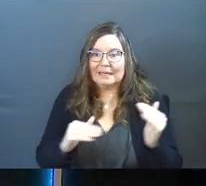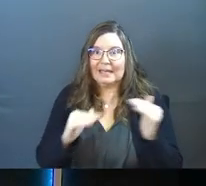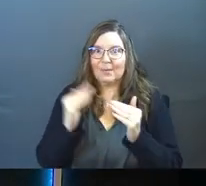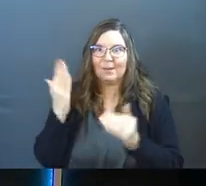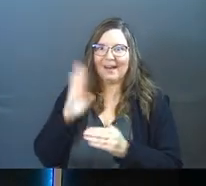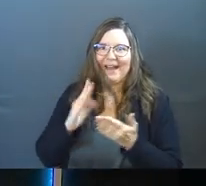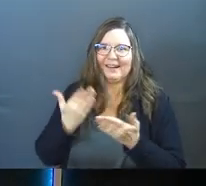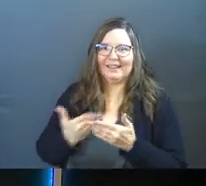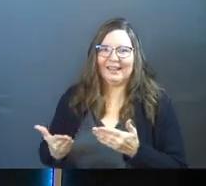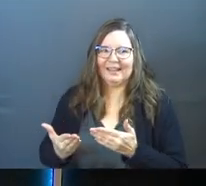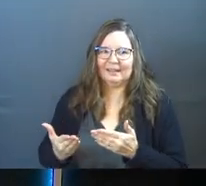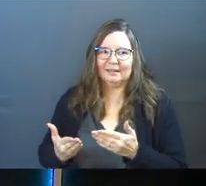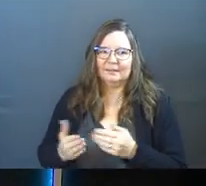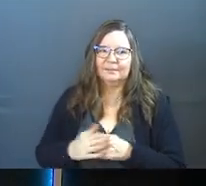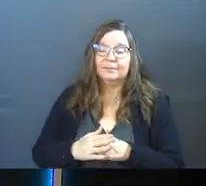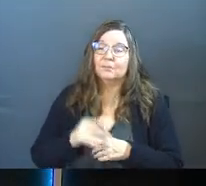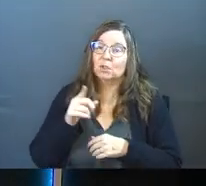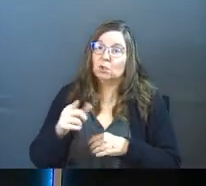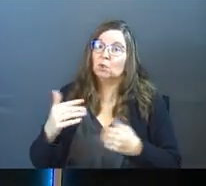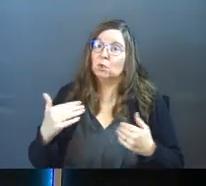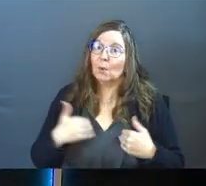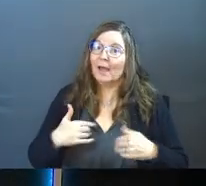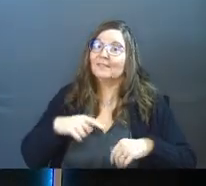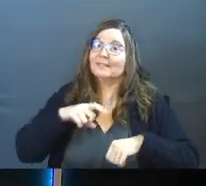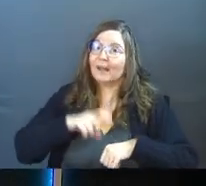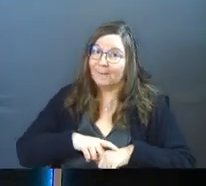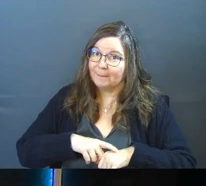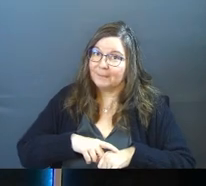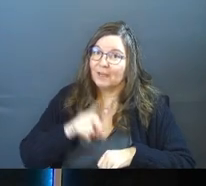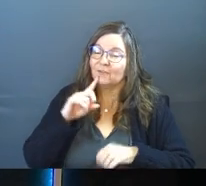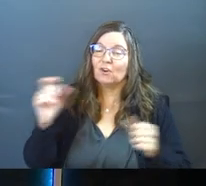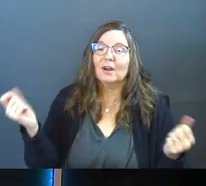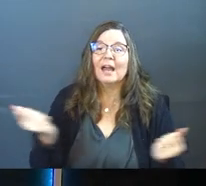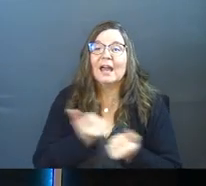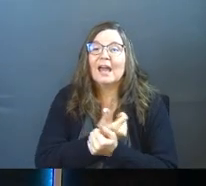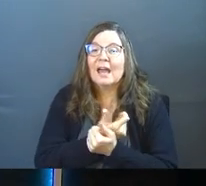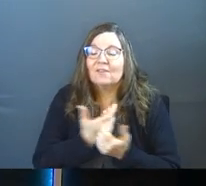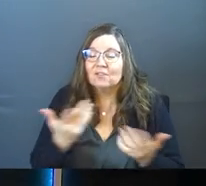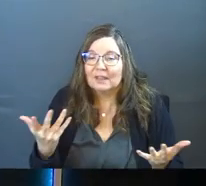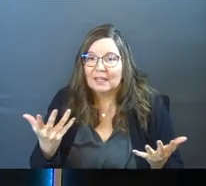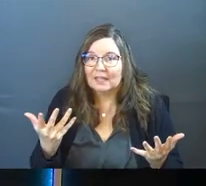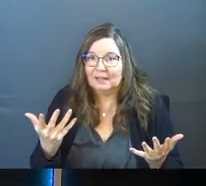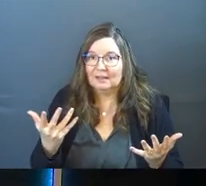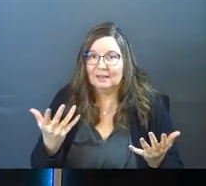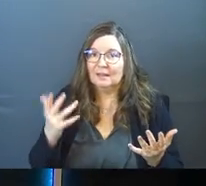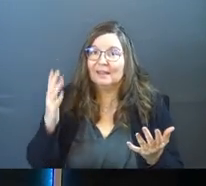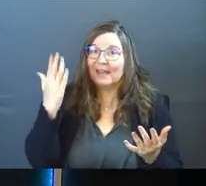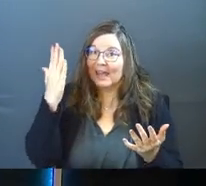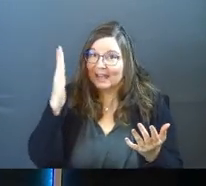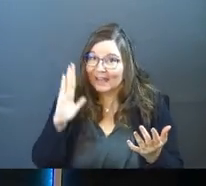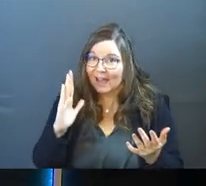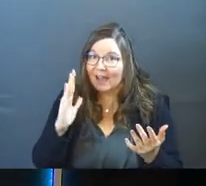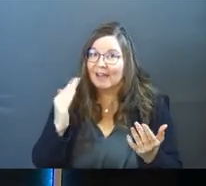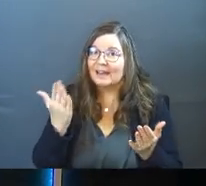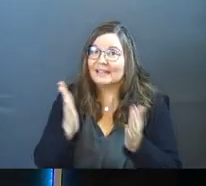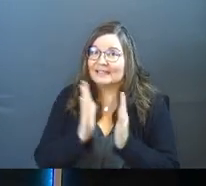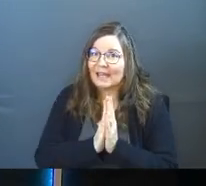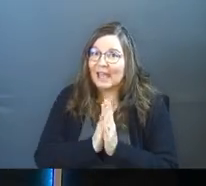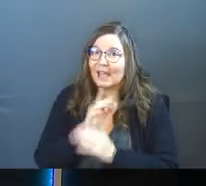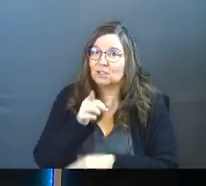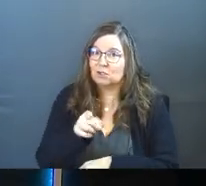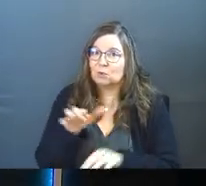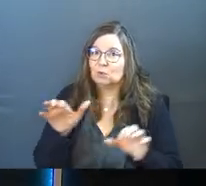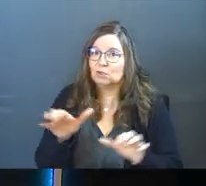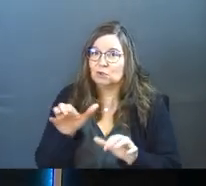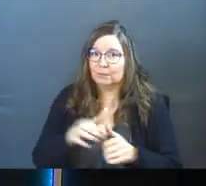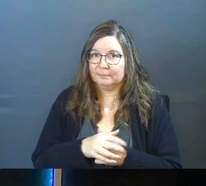a God thing. So I'll say it again. You have time for every single thing that God has asked you to